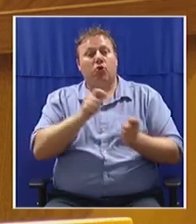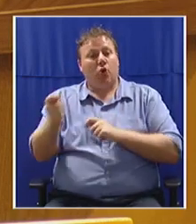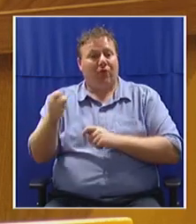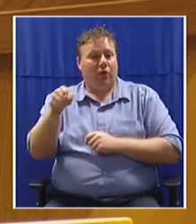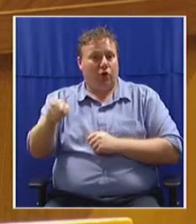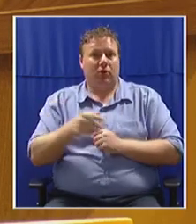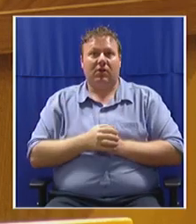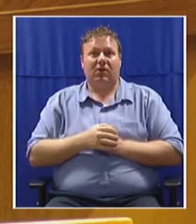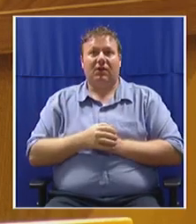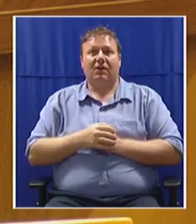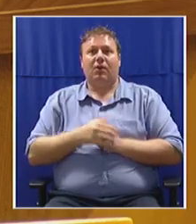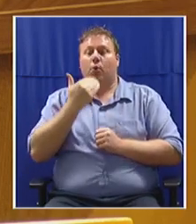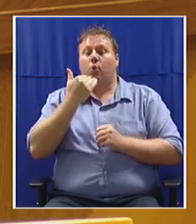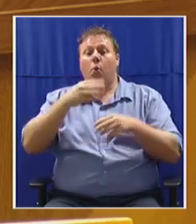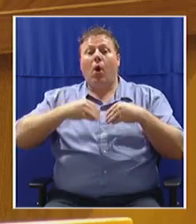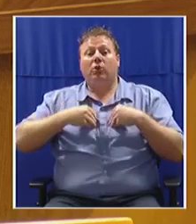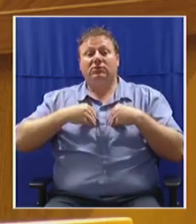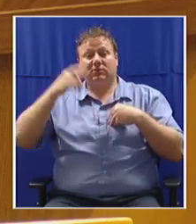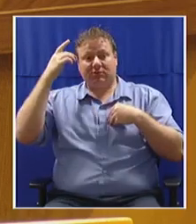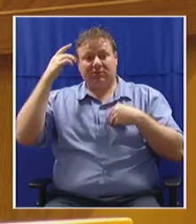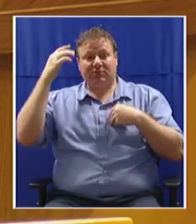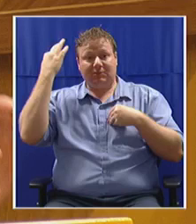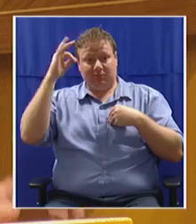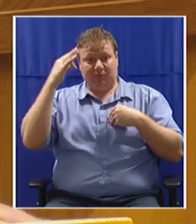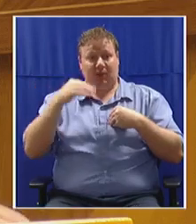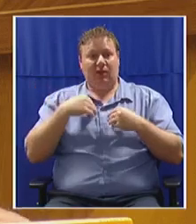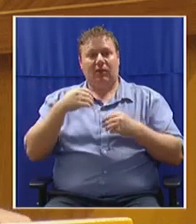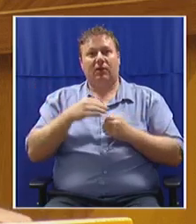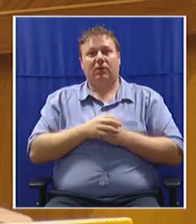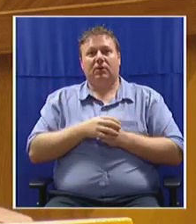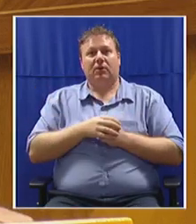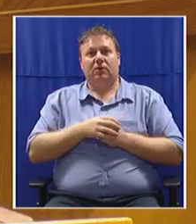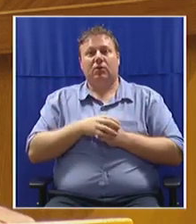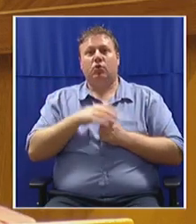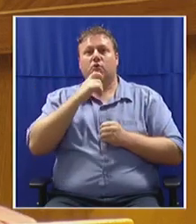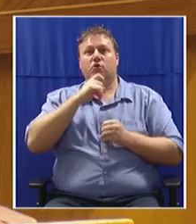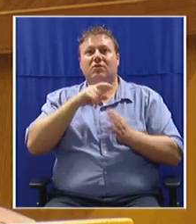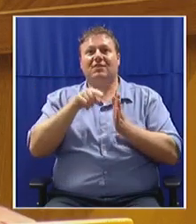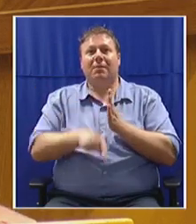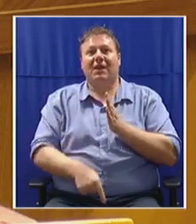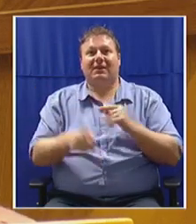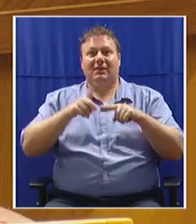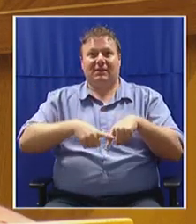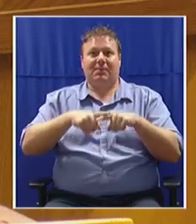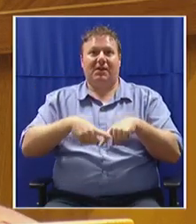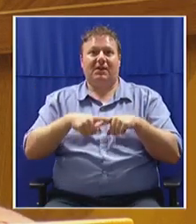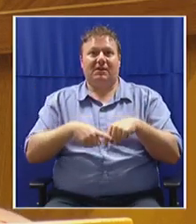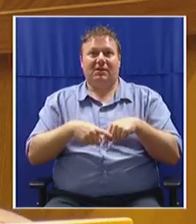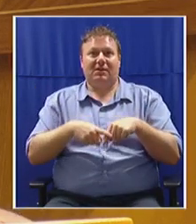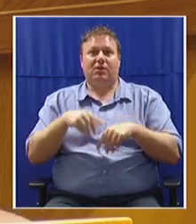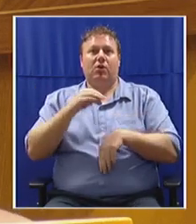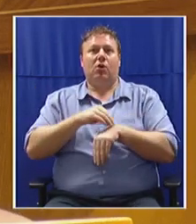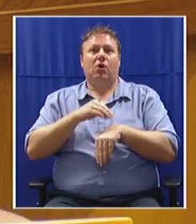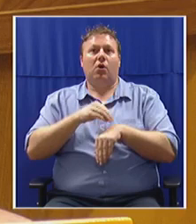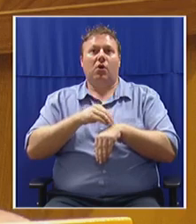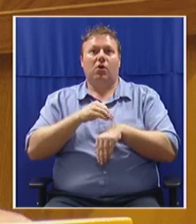Land acquired will be held by the state as a patronage tool and used to deepen dependency on and by the